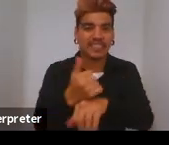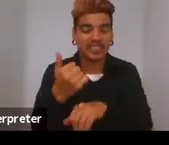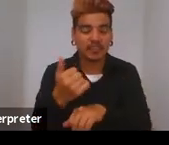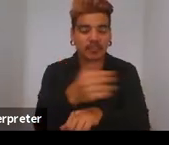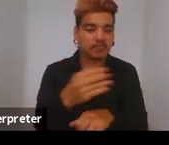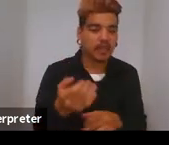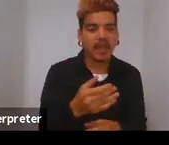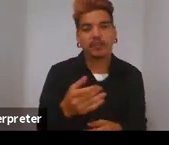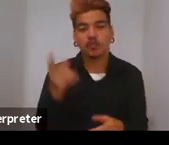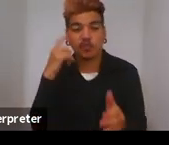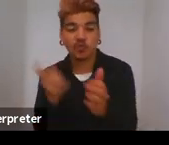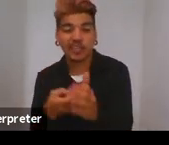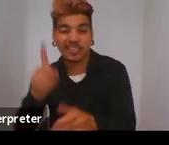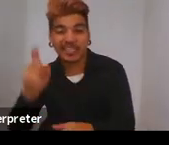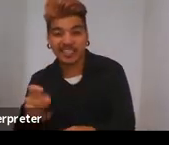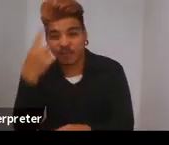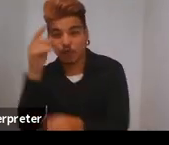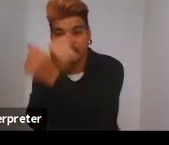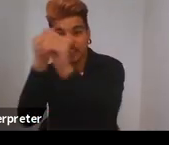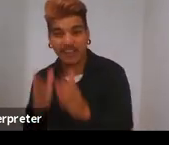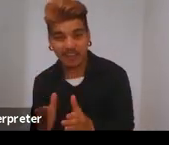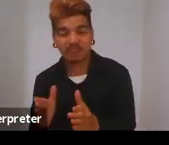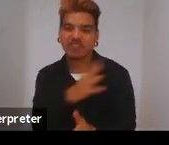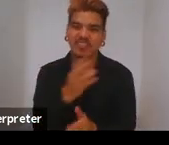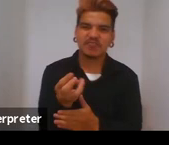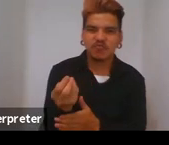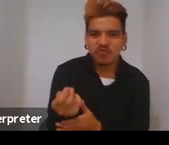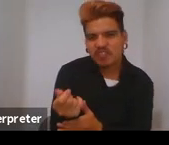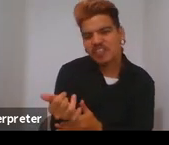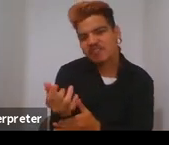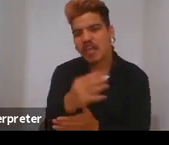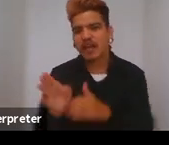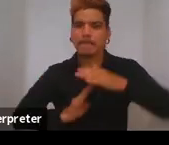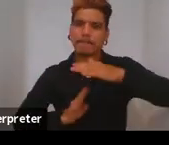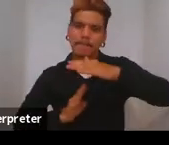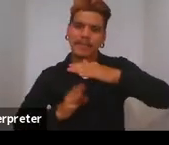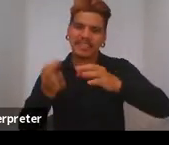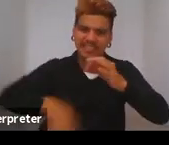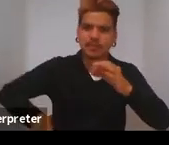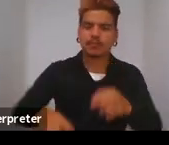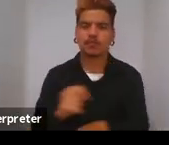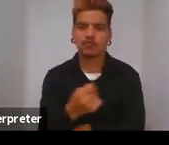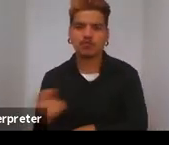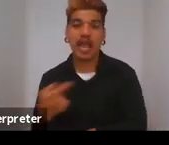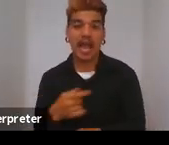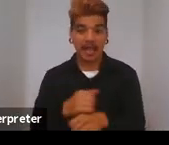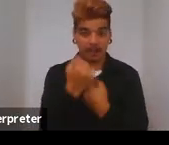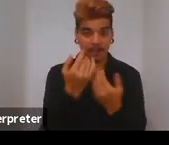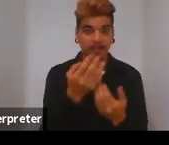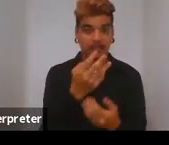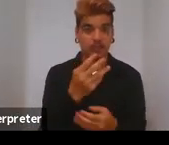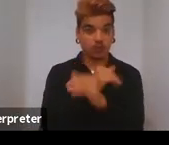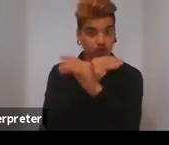recognize the needs of survivors through several, you know, pretty basic, simple tools. I created this web conference